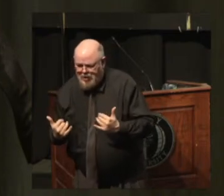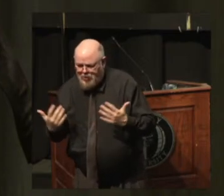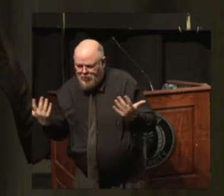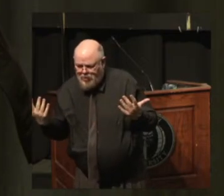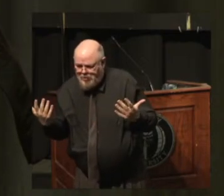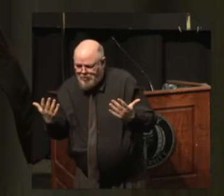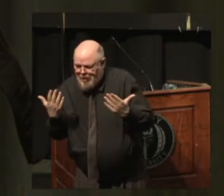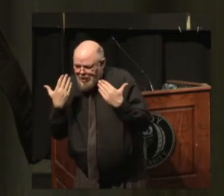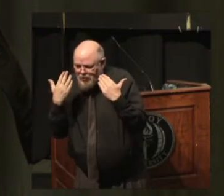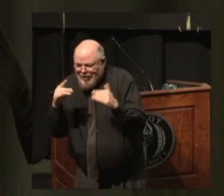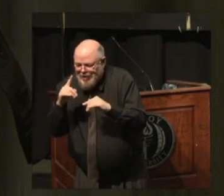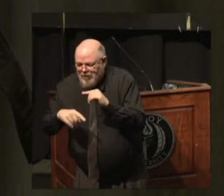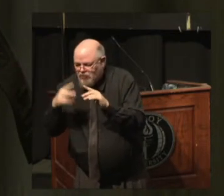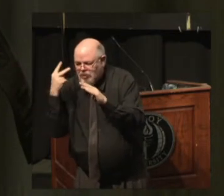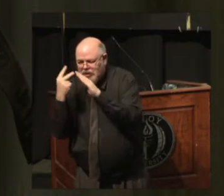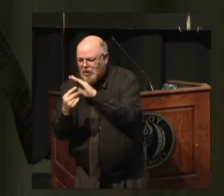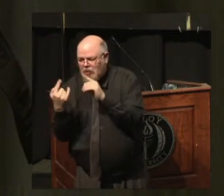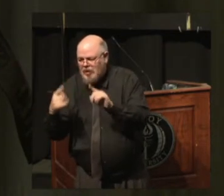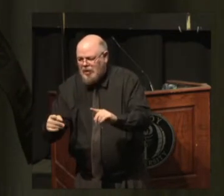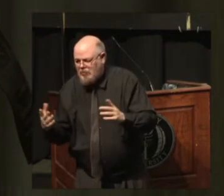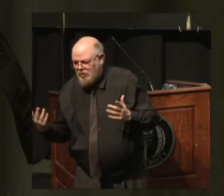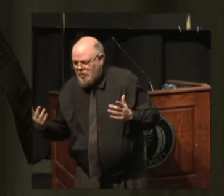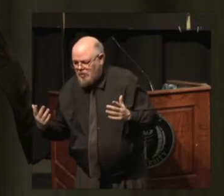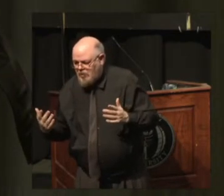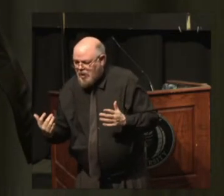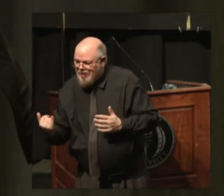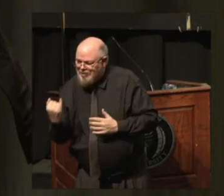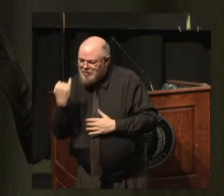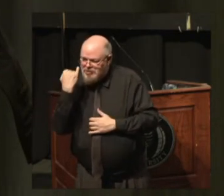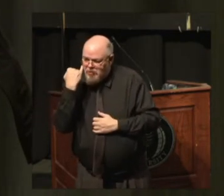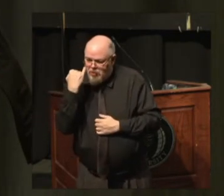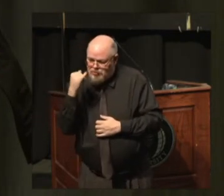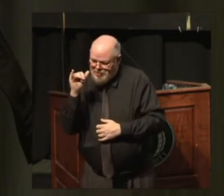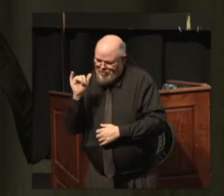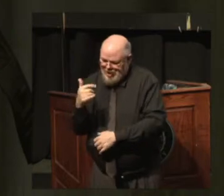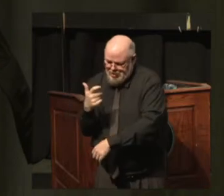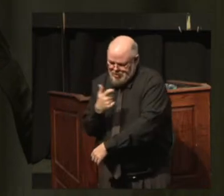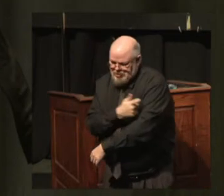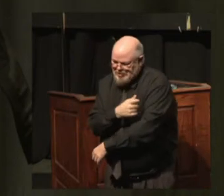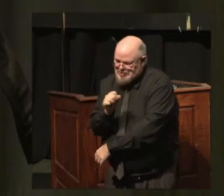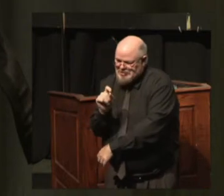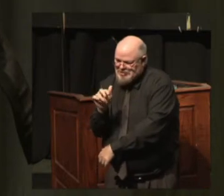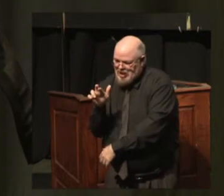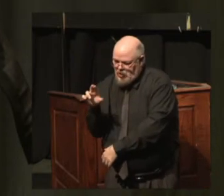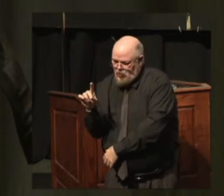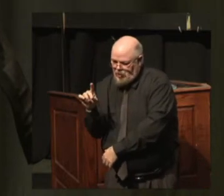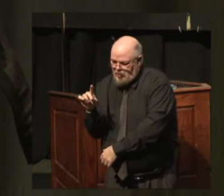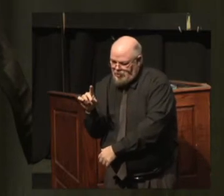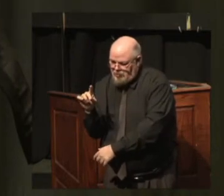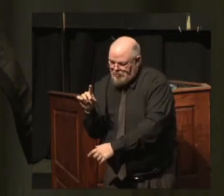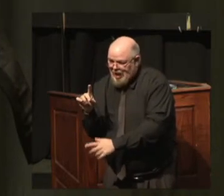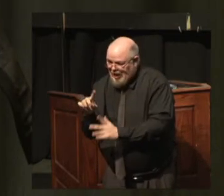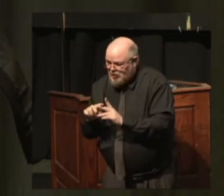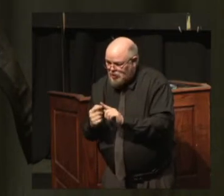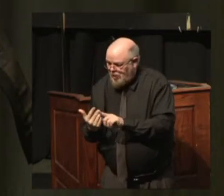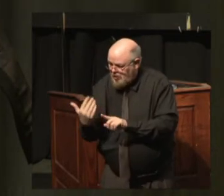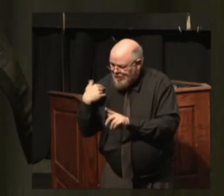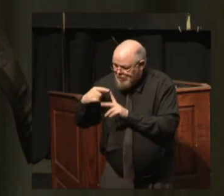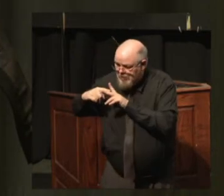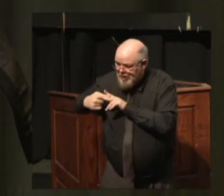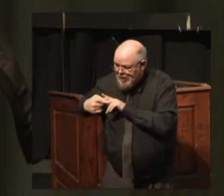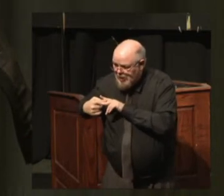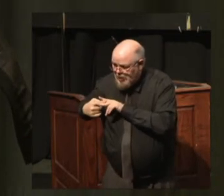But the questions continue. What if someone had given me steroids when I was paralyzed from here down? Would I be a